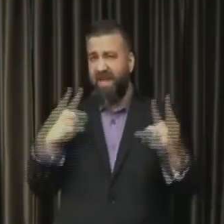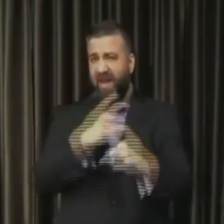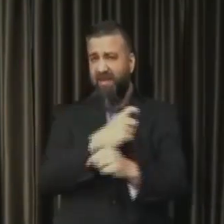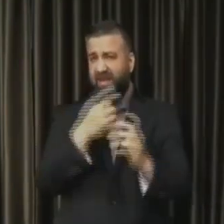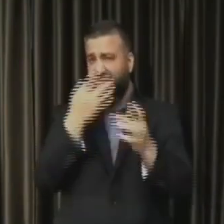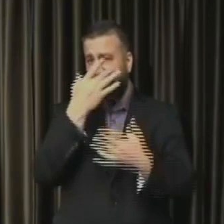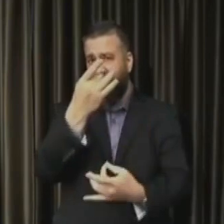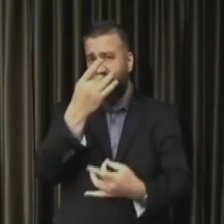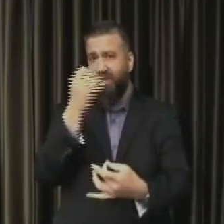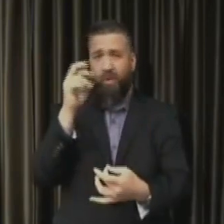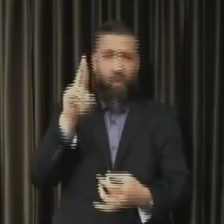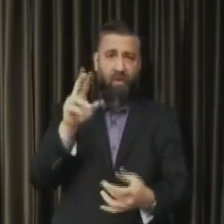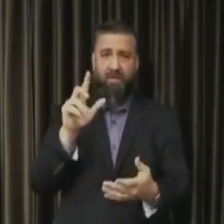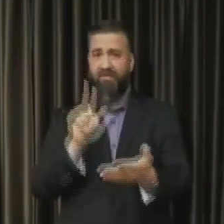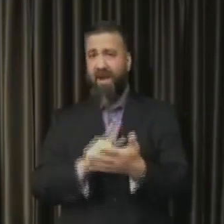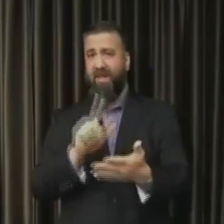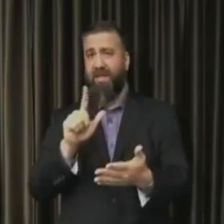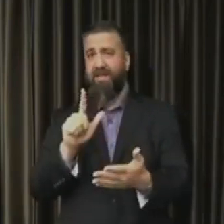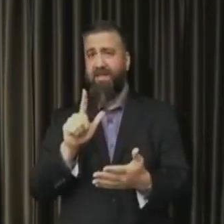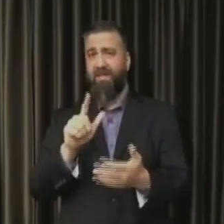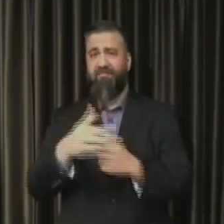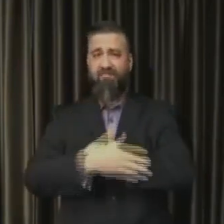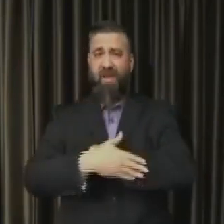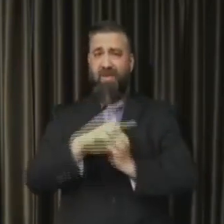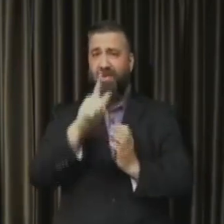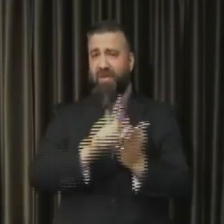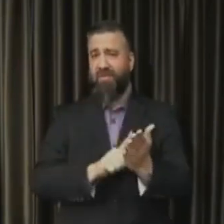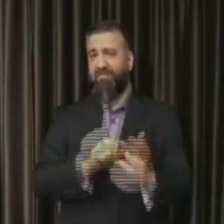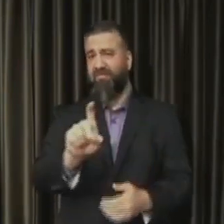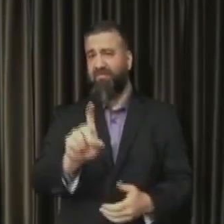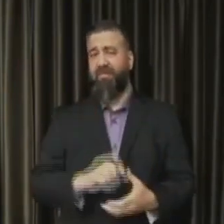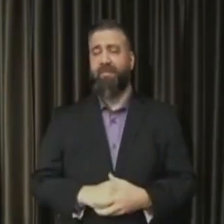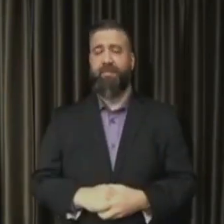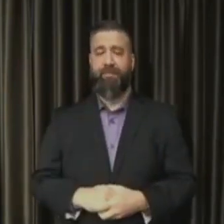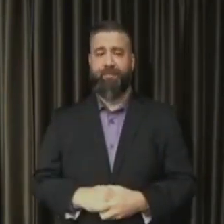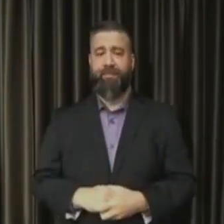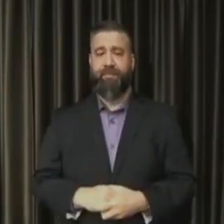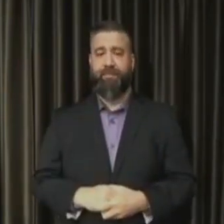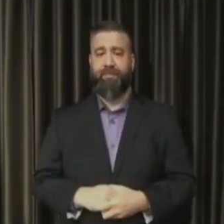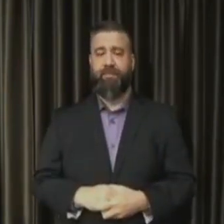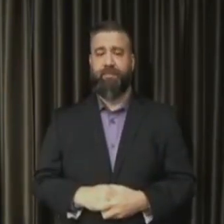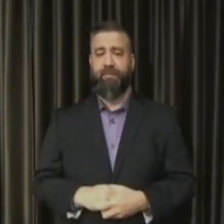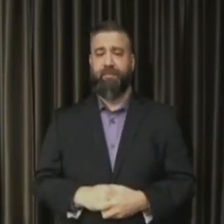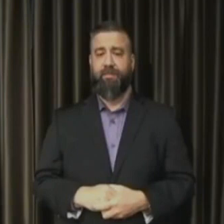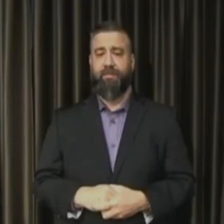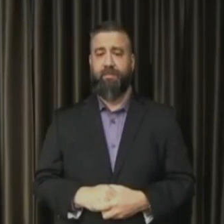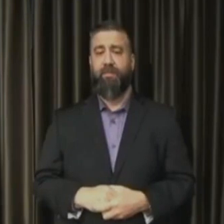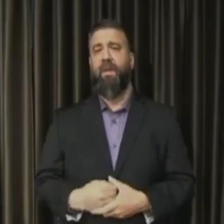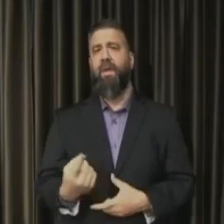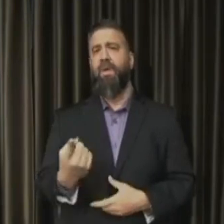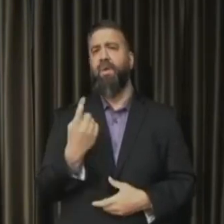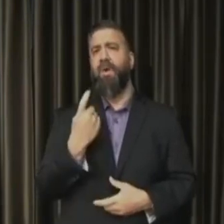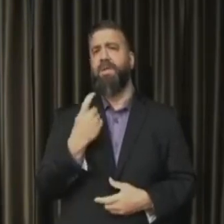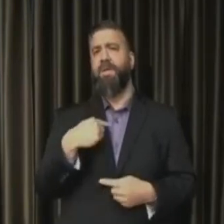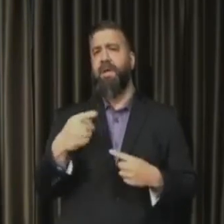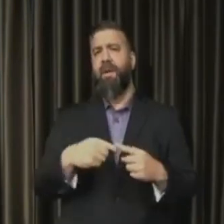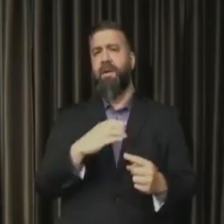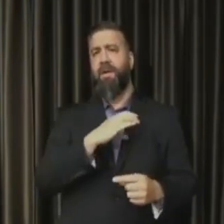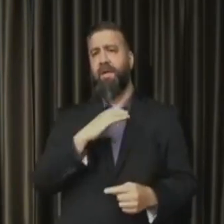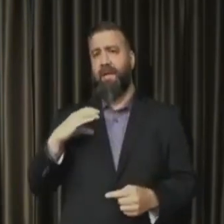of the charter or county ordinances? So the question is about